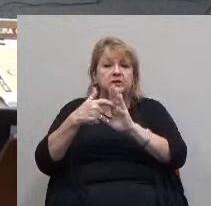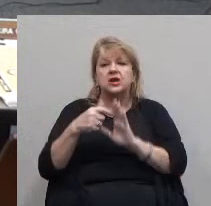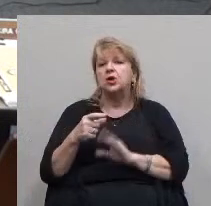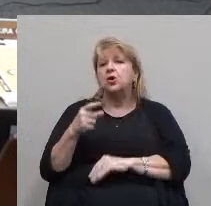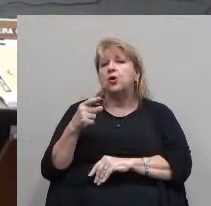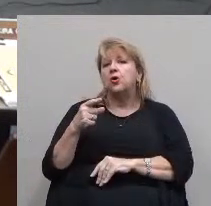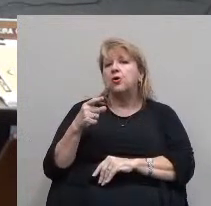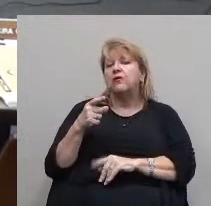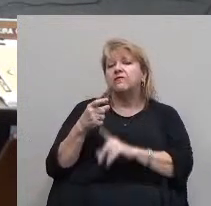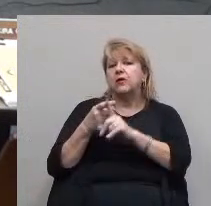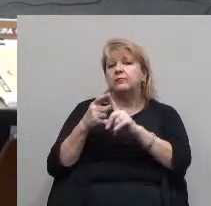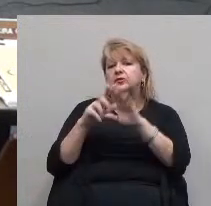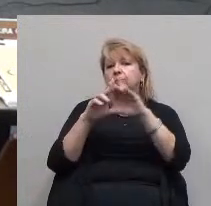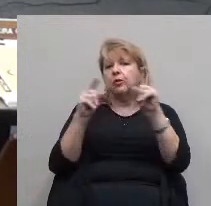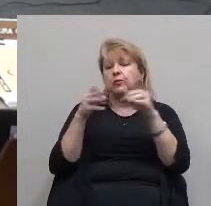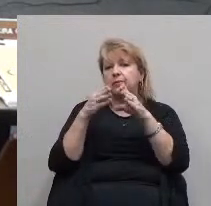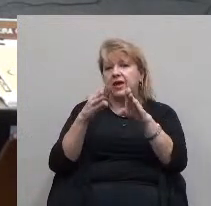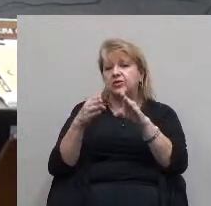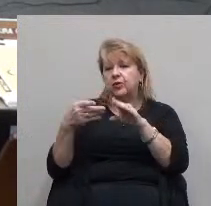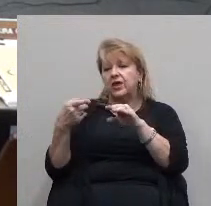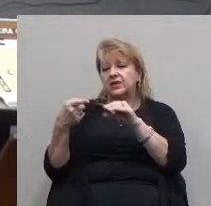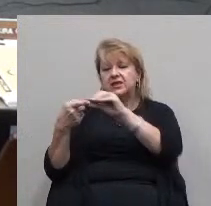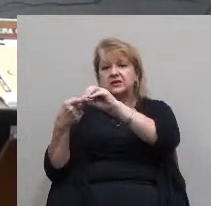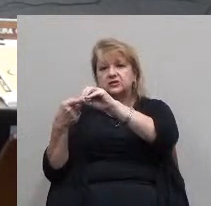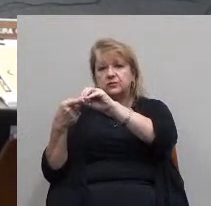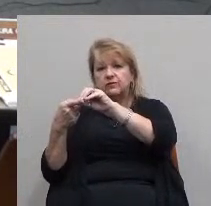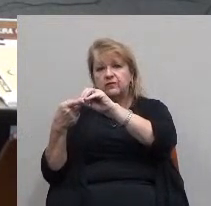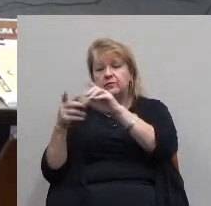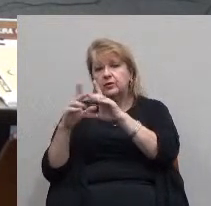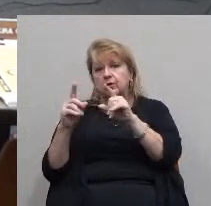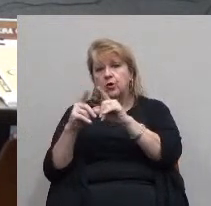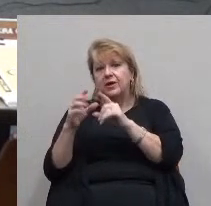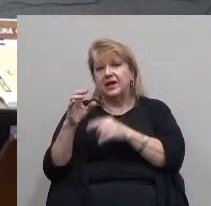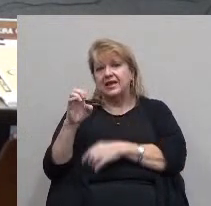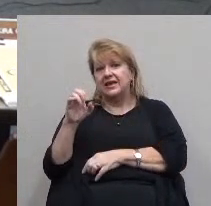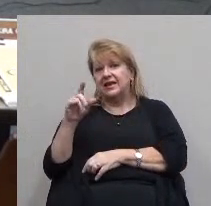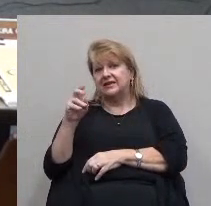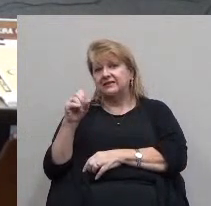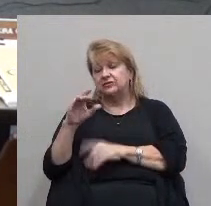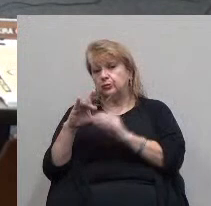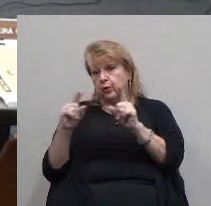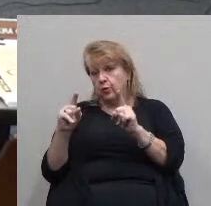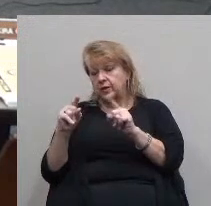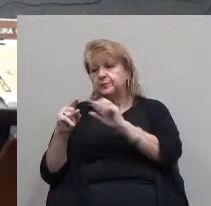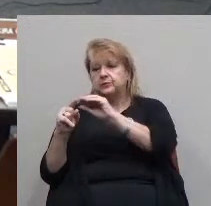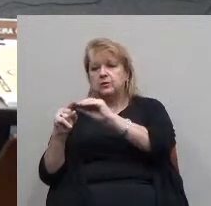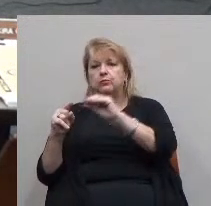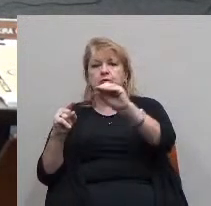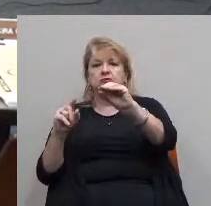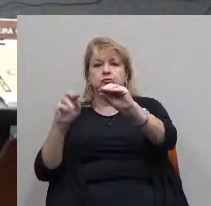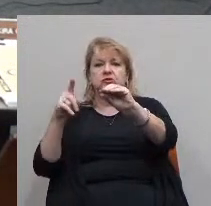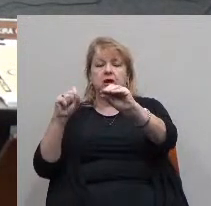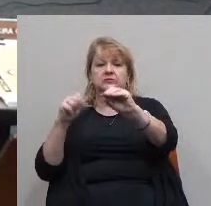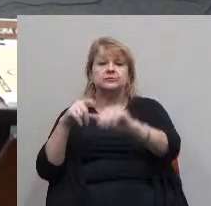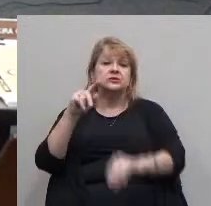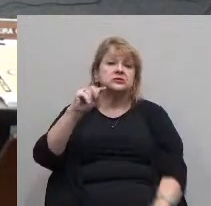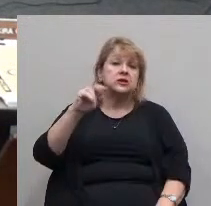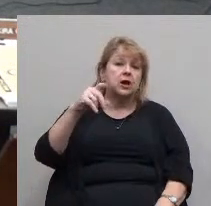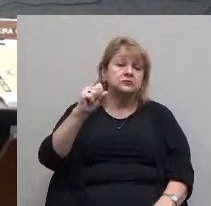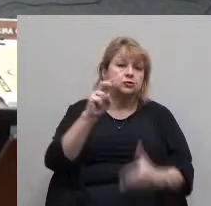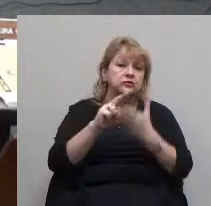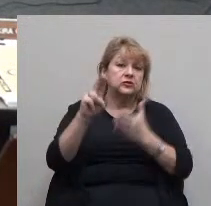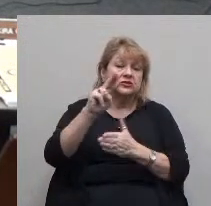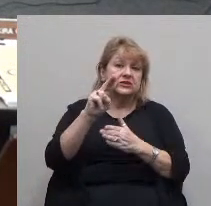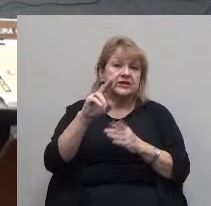of the electives, and we are moving it into the TOPS required. So the reason we had to do this is because the TOPS University diploma